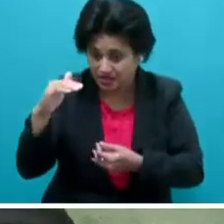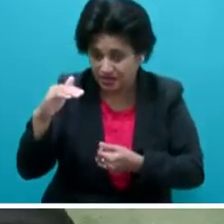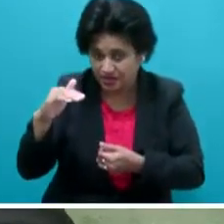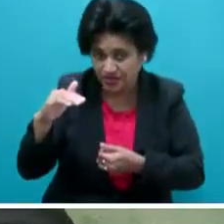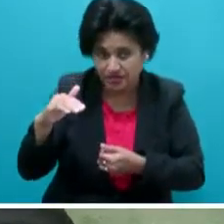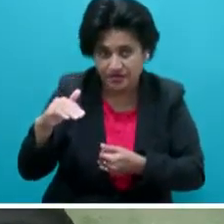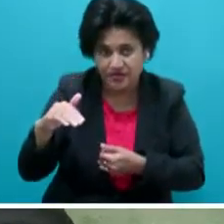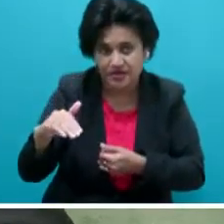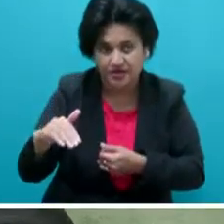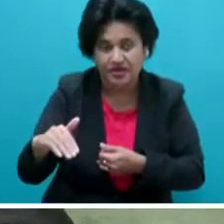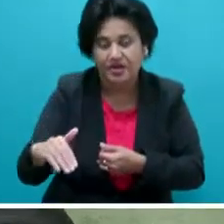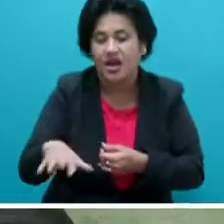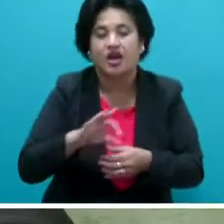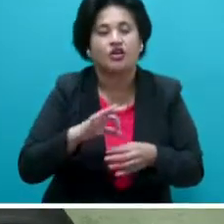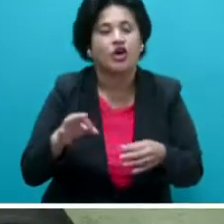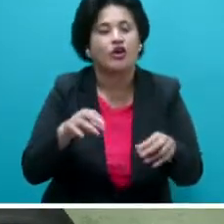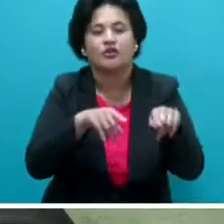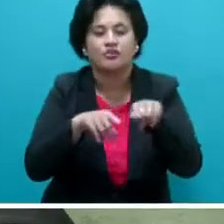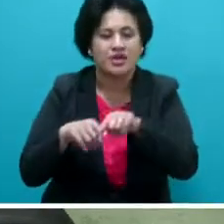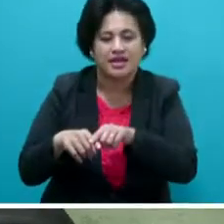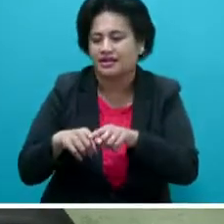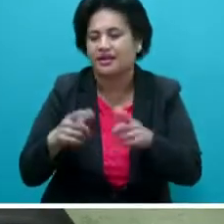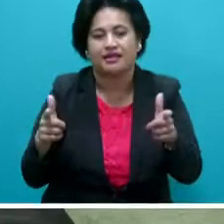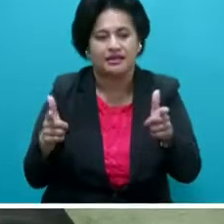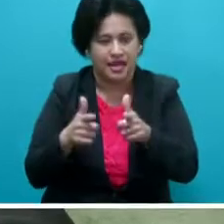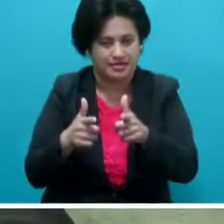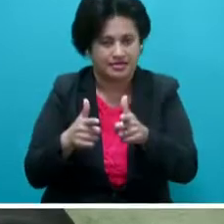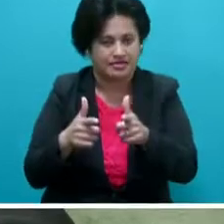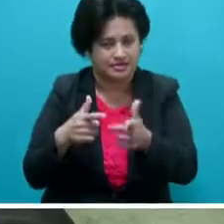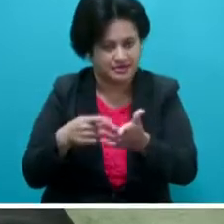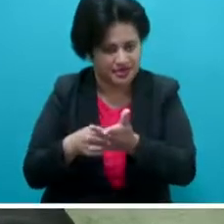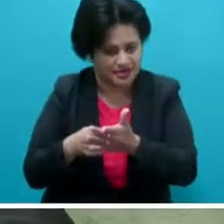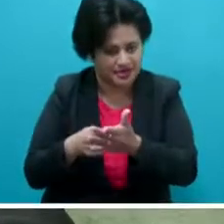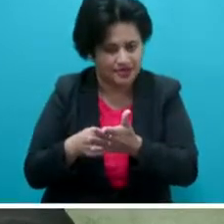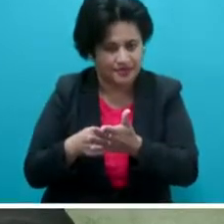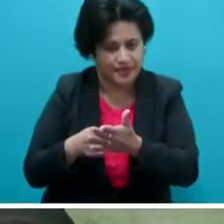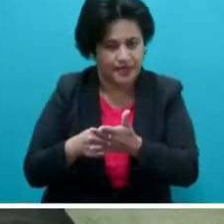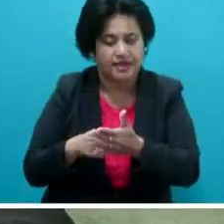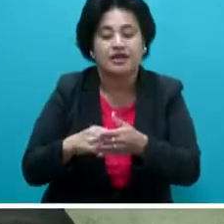not mean contraction. Please try and understand that basic idea. The